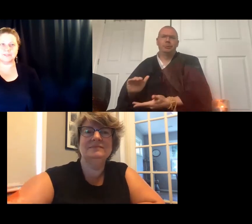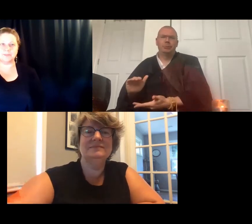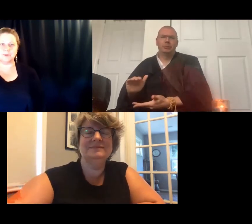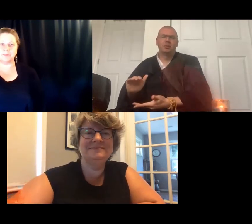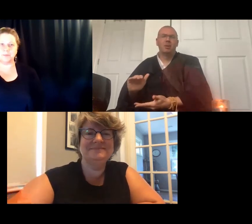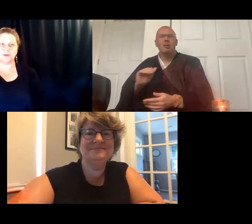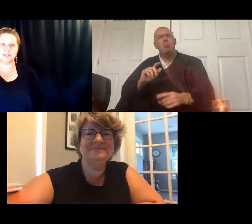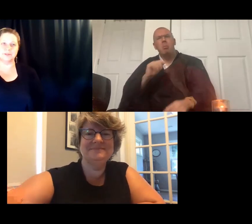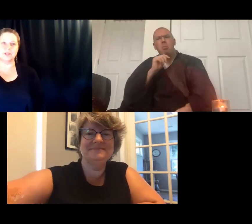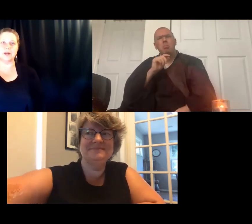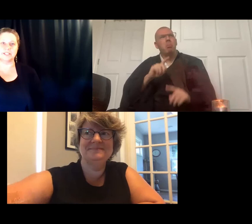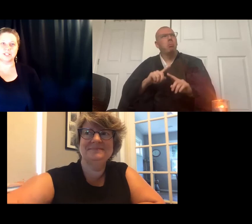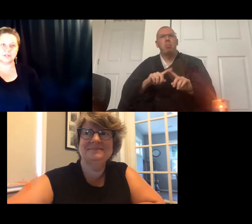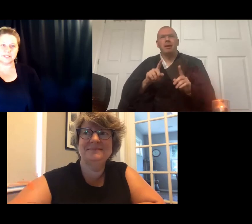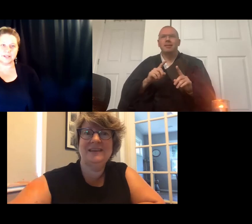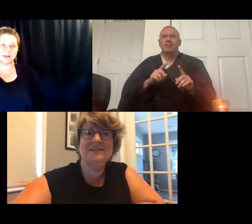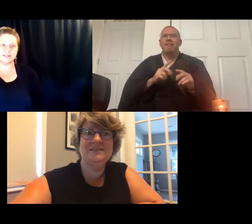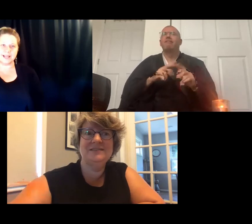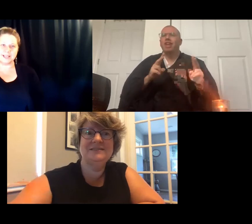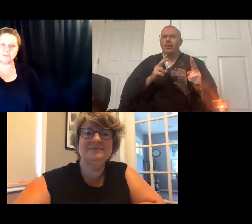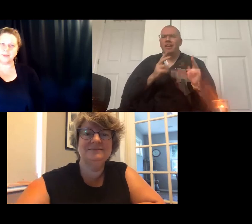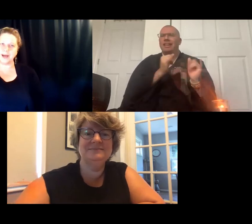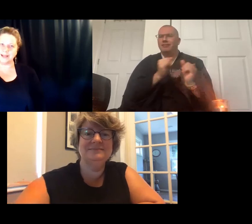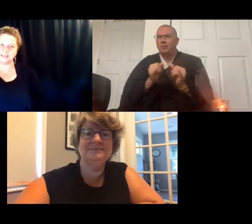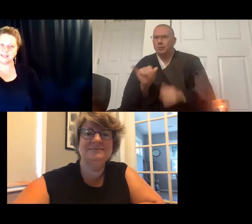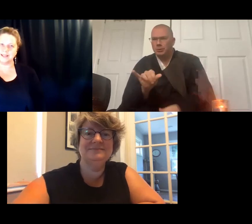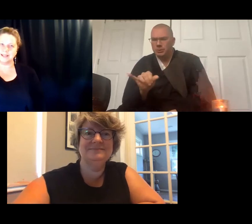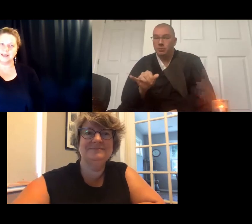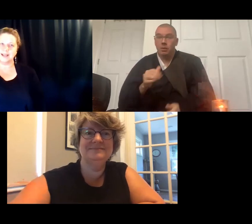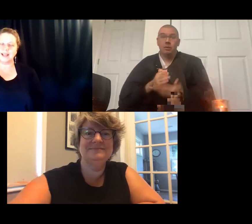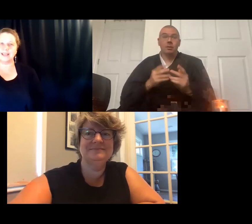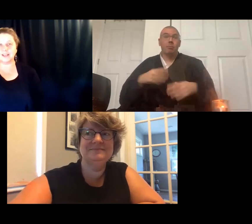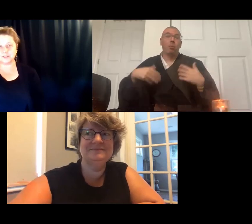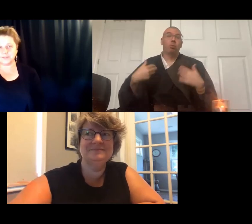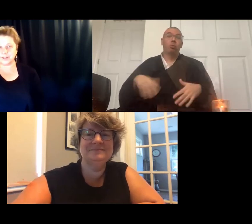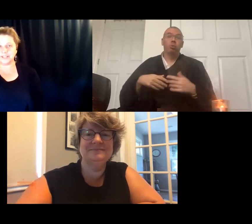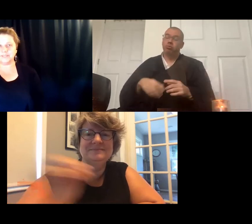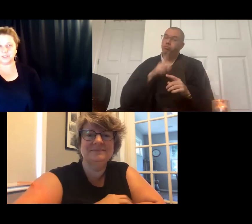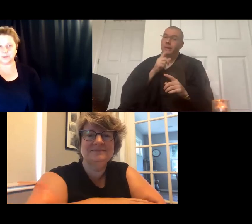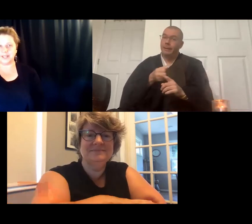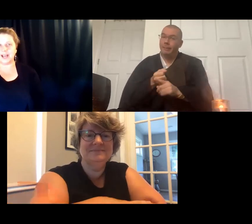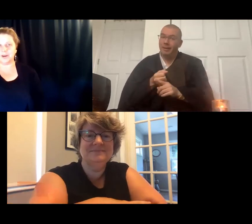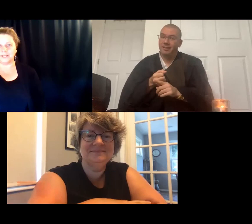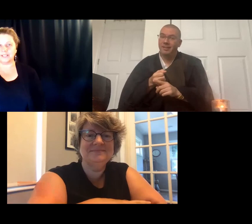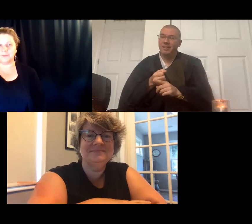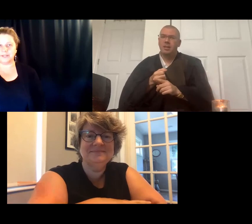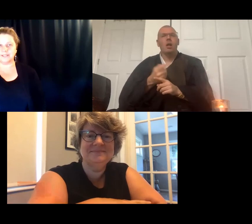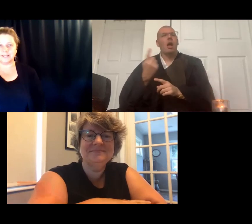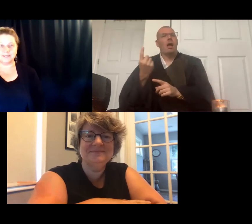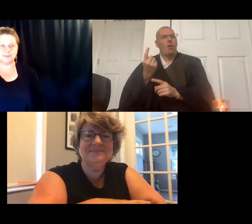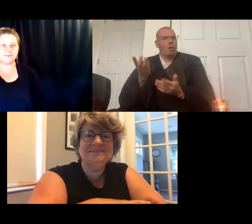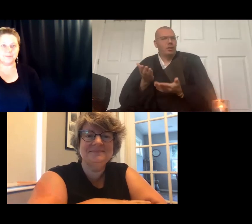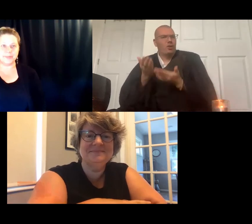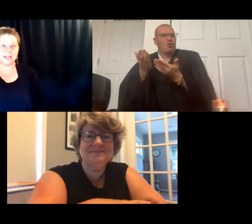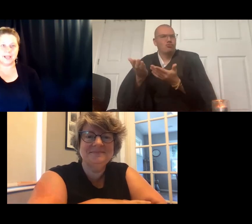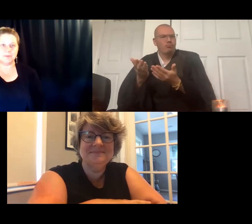always seems to be what people want to do. They want to decrease their anxiety, but it's also a very individual thing how we experience